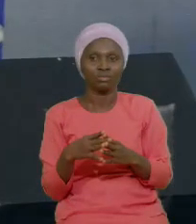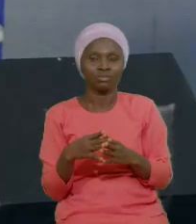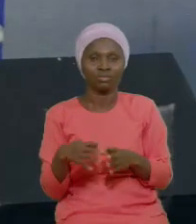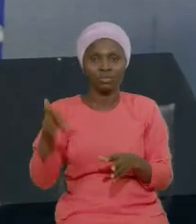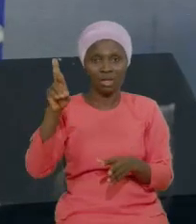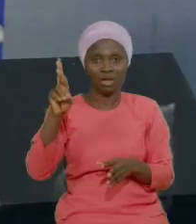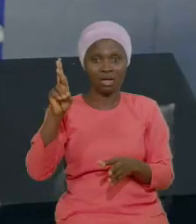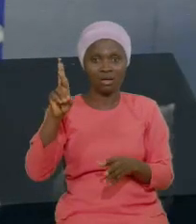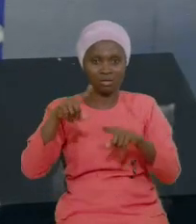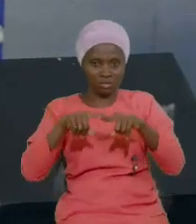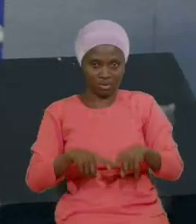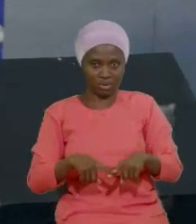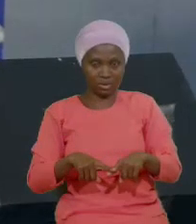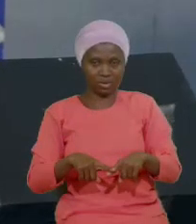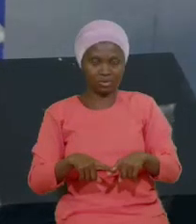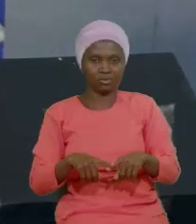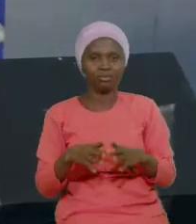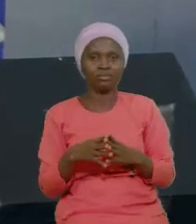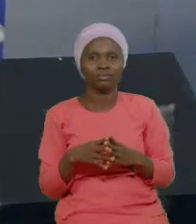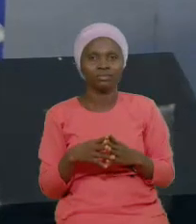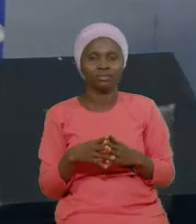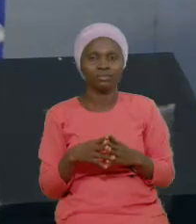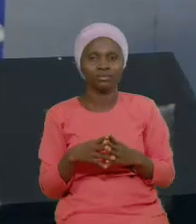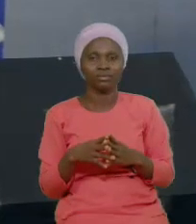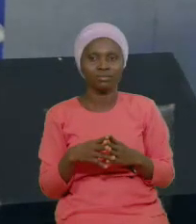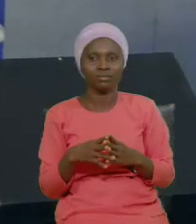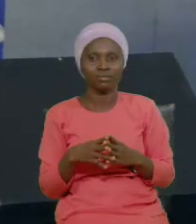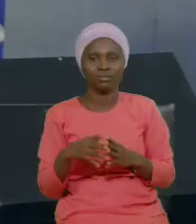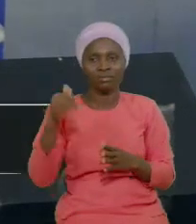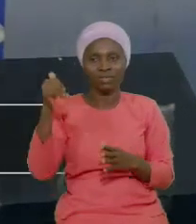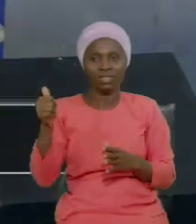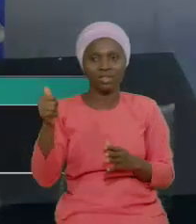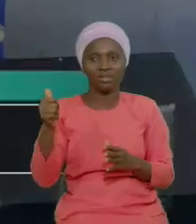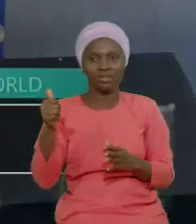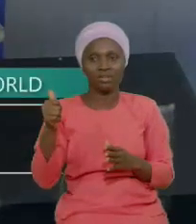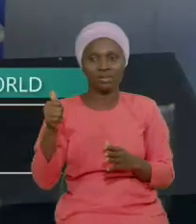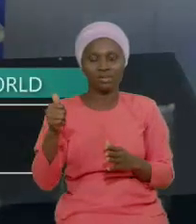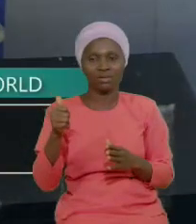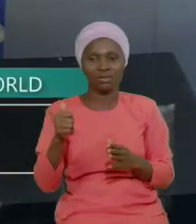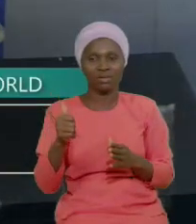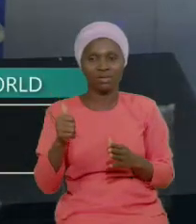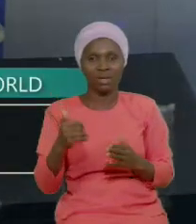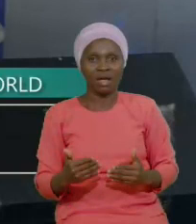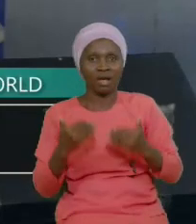R, rely. A, advance